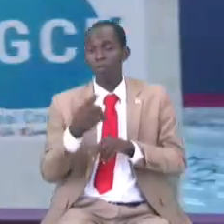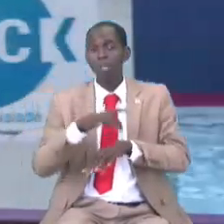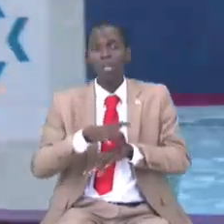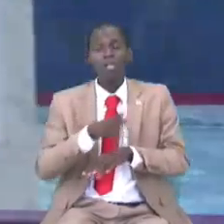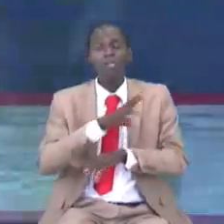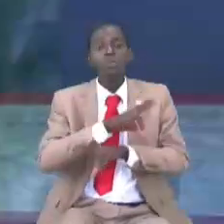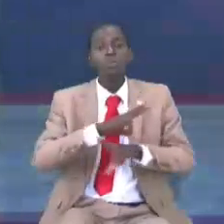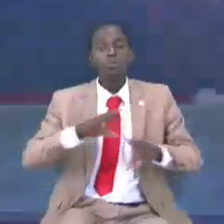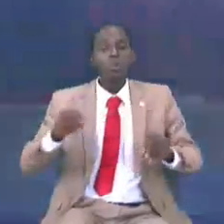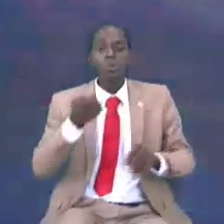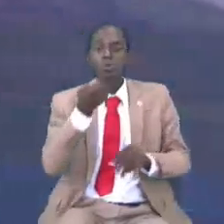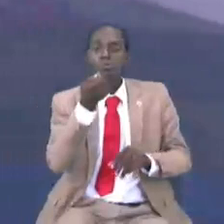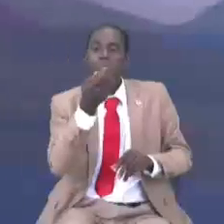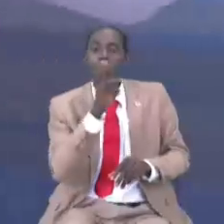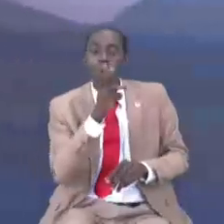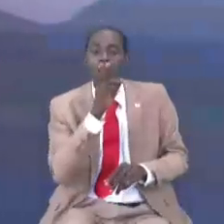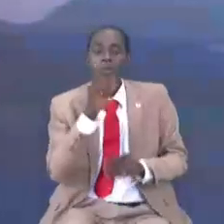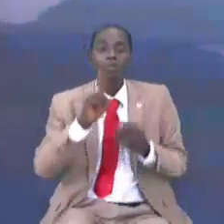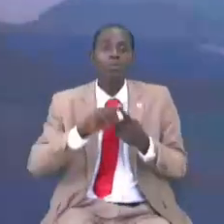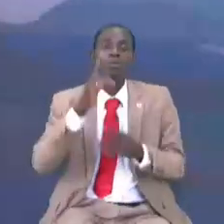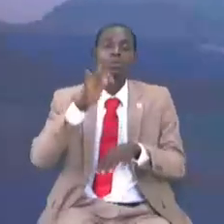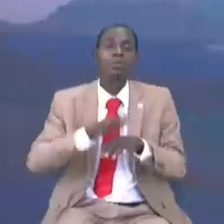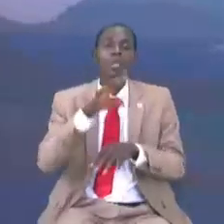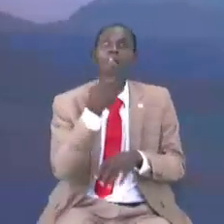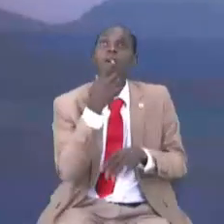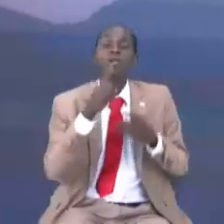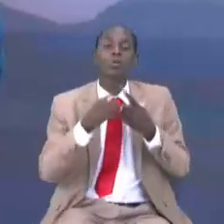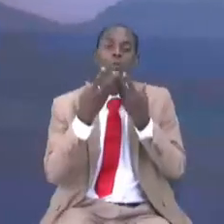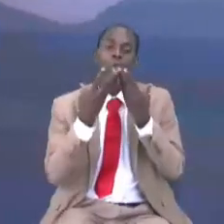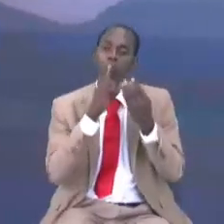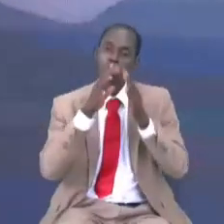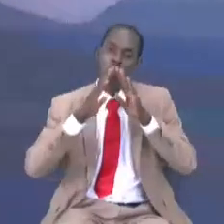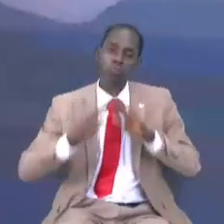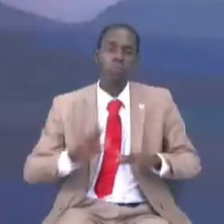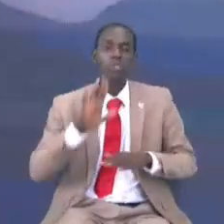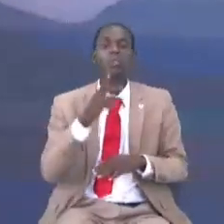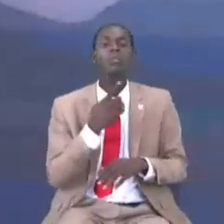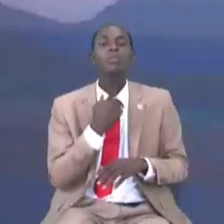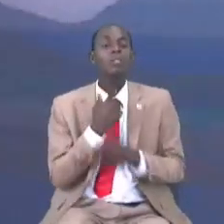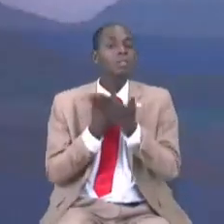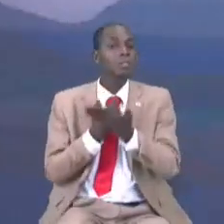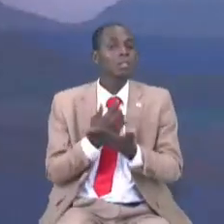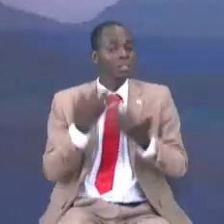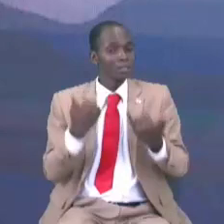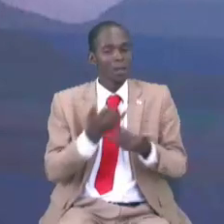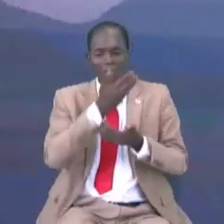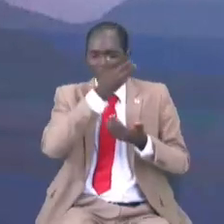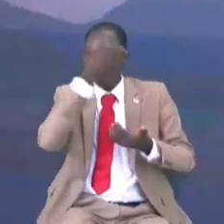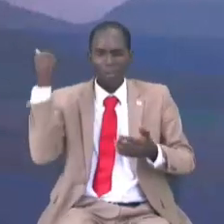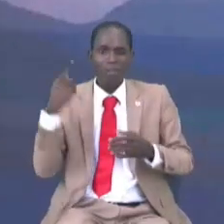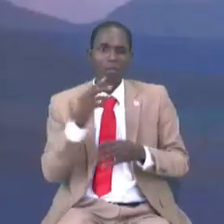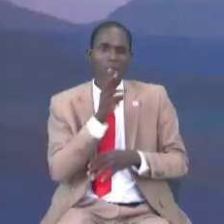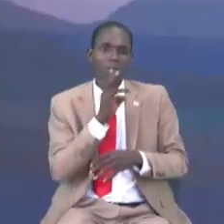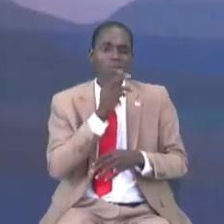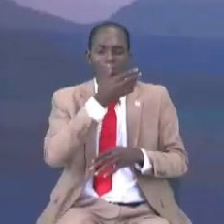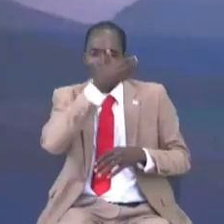are going. So now forget about the water, forget about the food, and let them turn